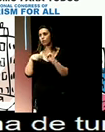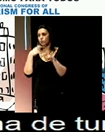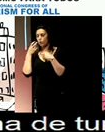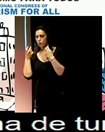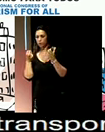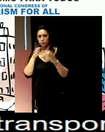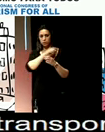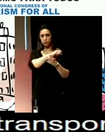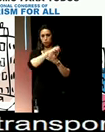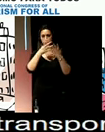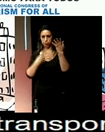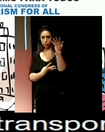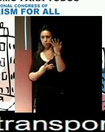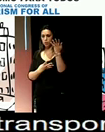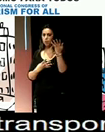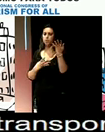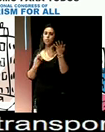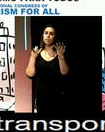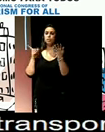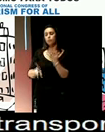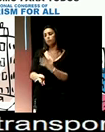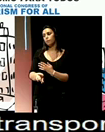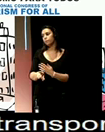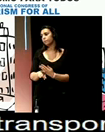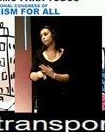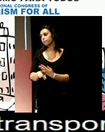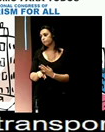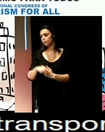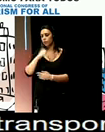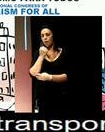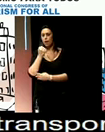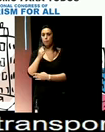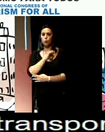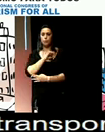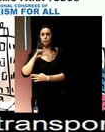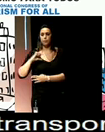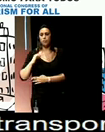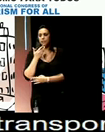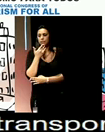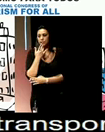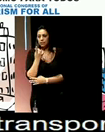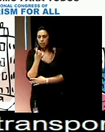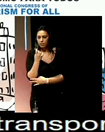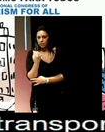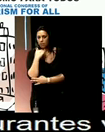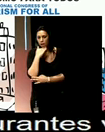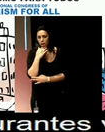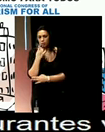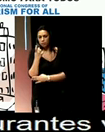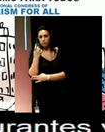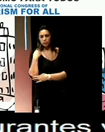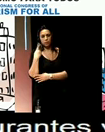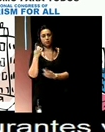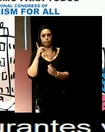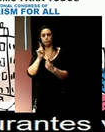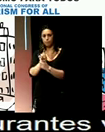also personalized support if needed, outdoor adventure programs and technical aids